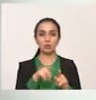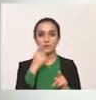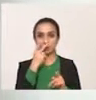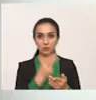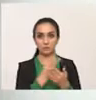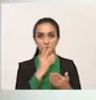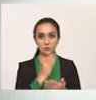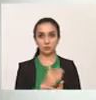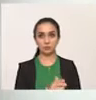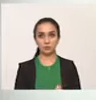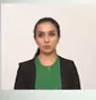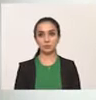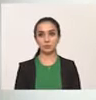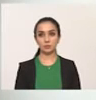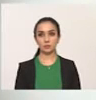ifodalangan.